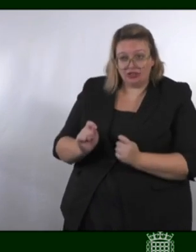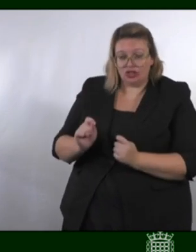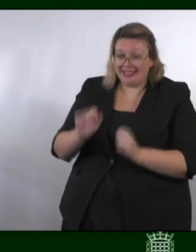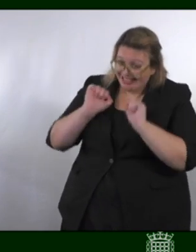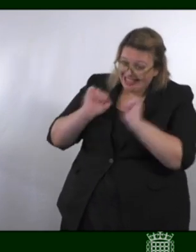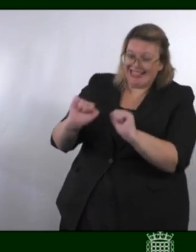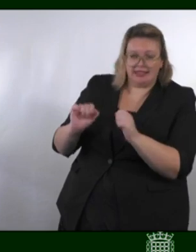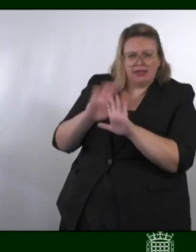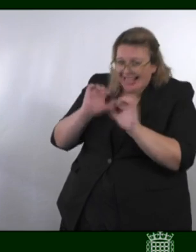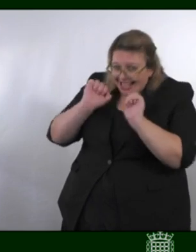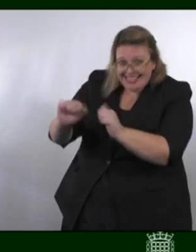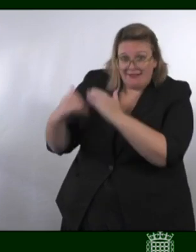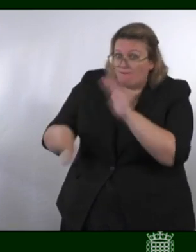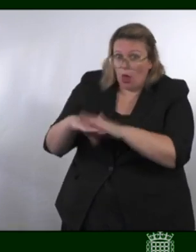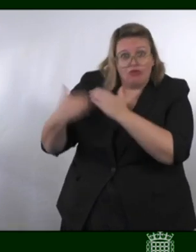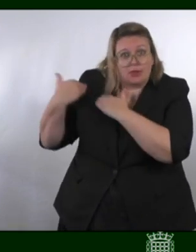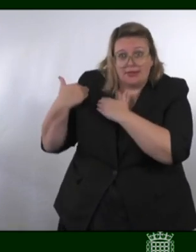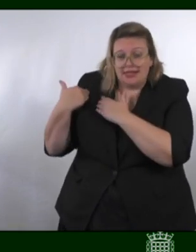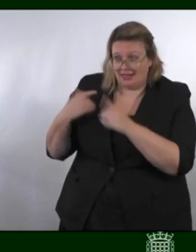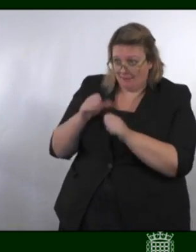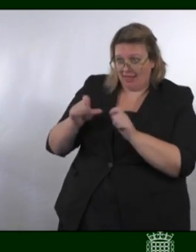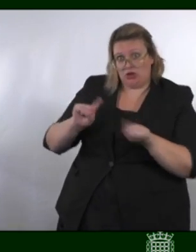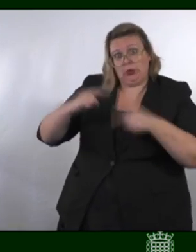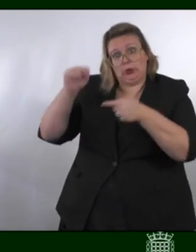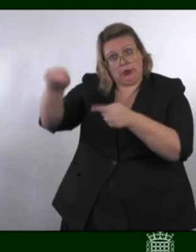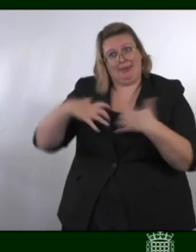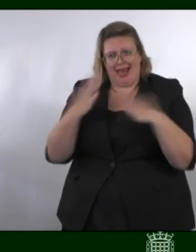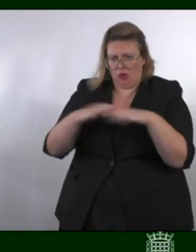his responsibility, and I suggest she holds him to account.